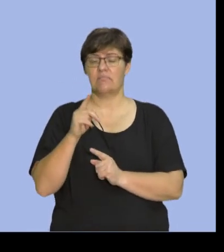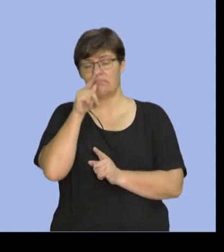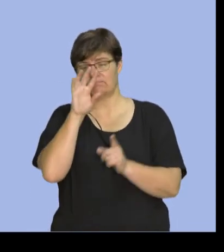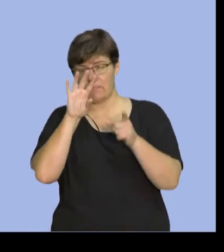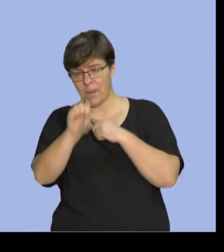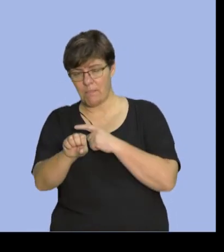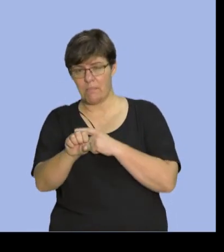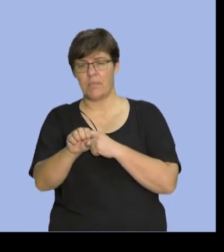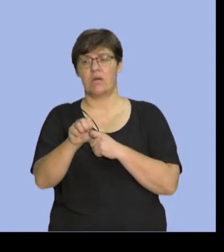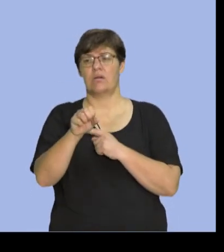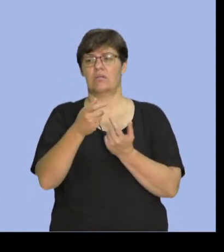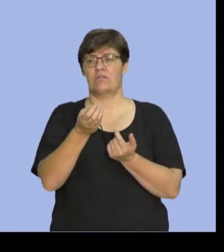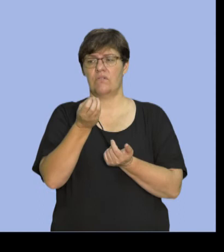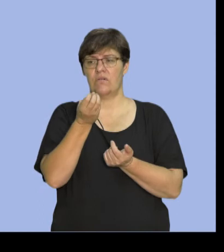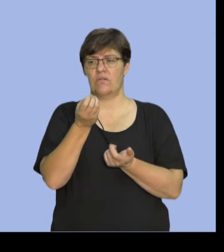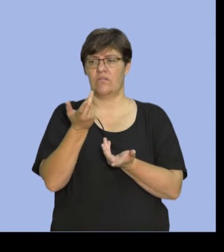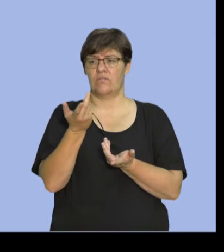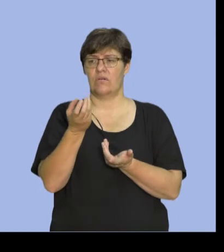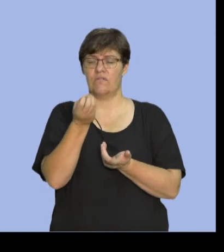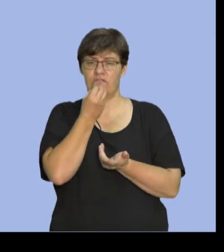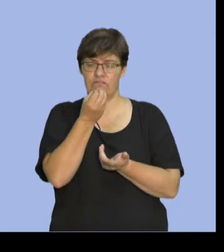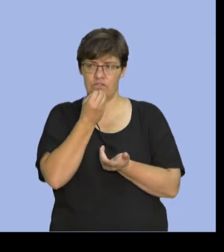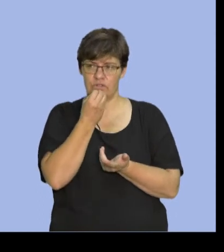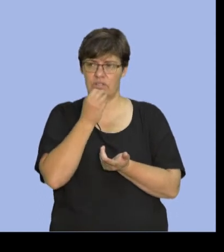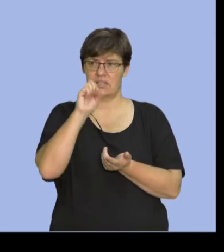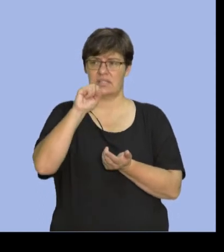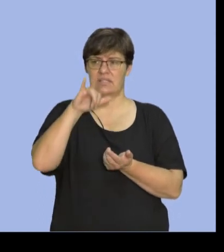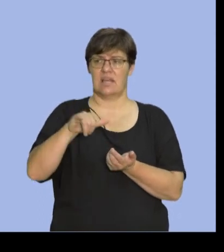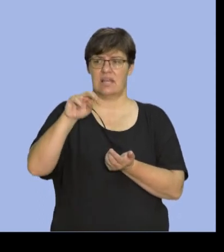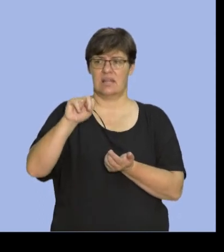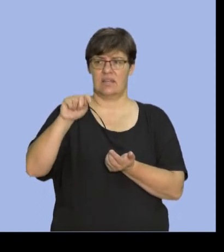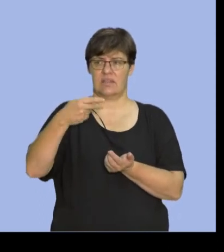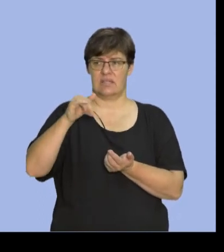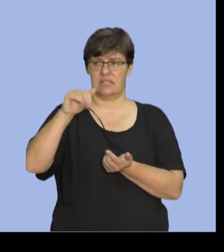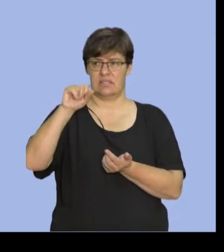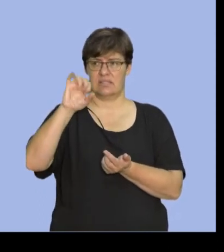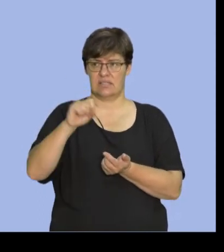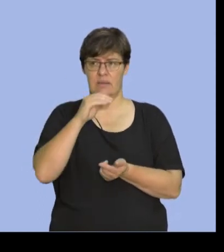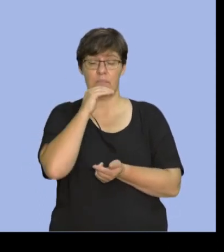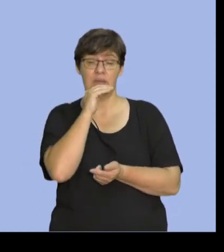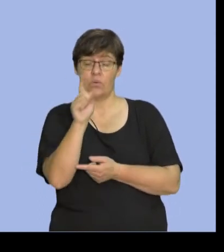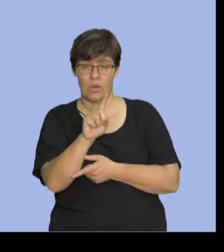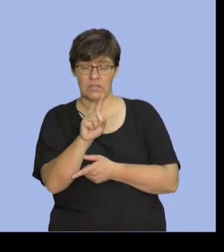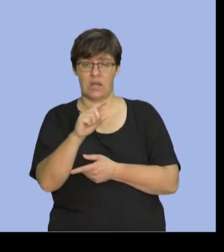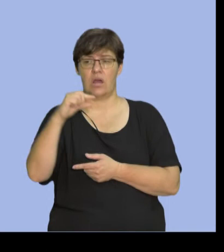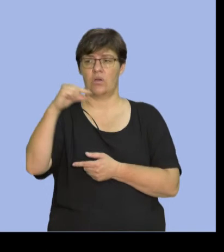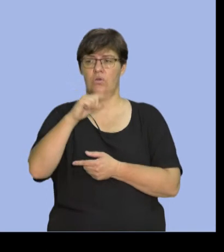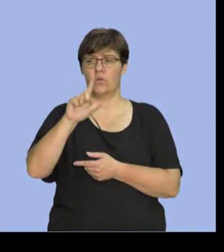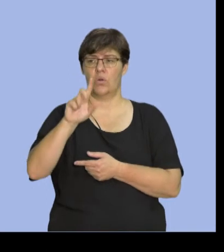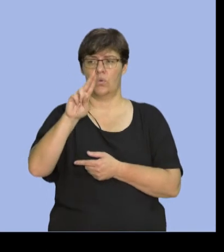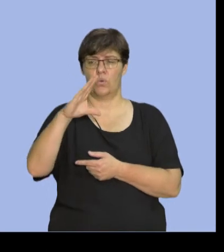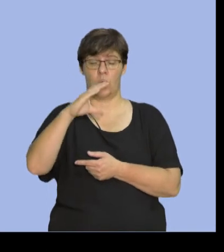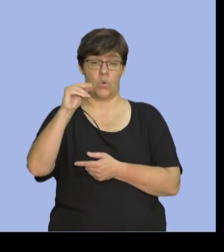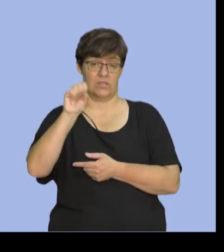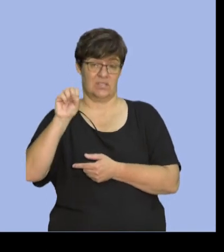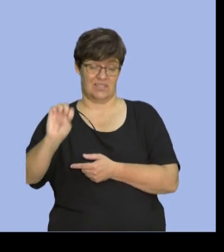synthesis, for food synthesis. When I mean food, I mean glucose, and that is